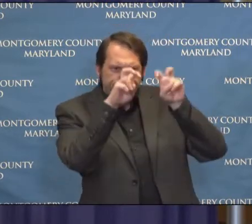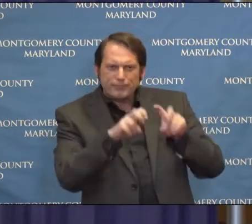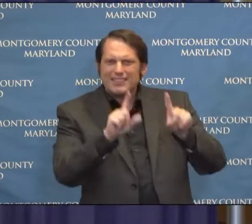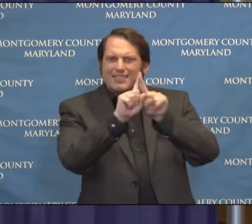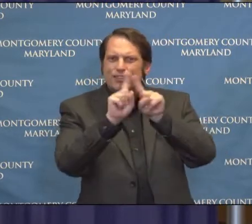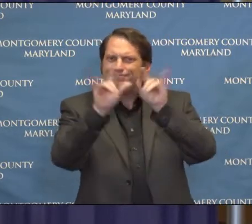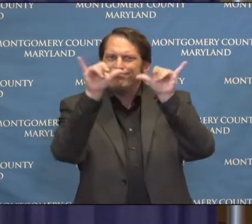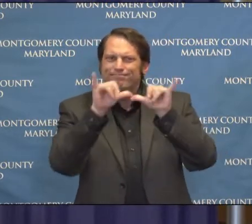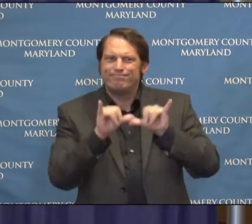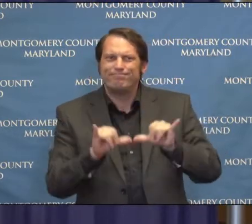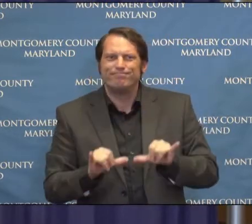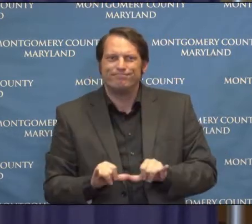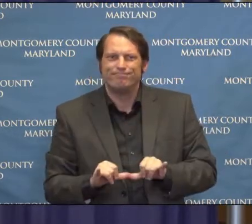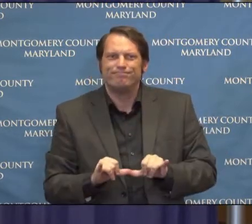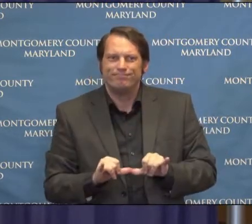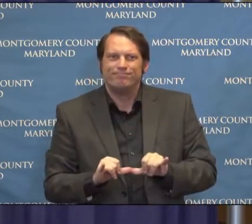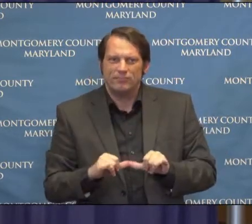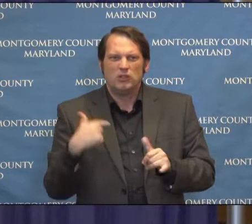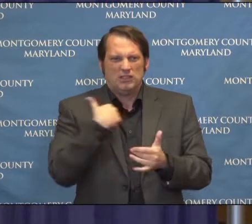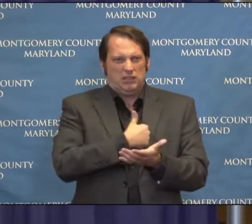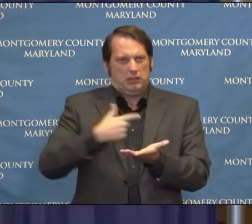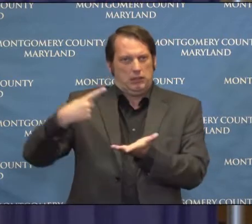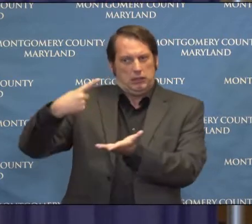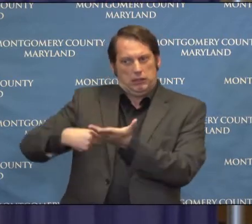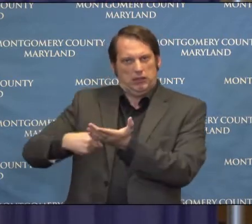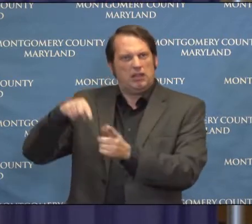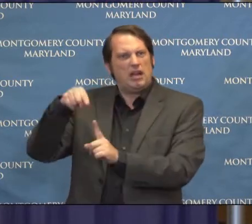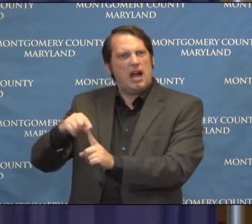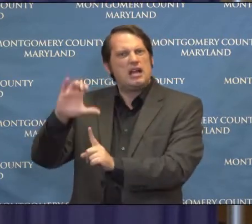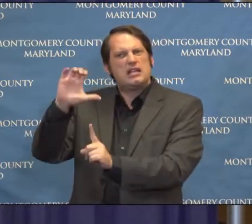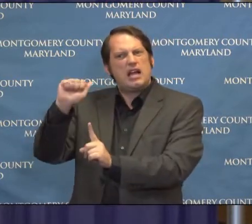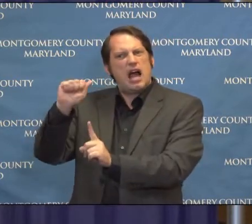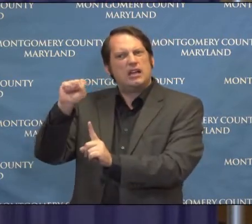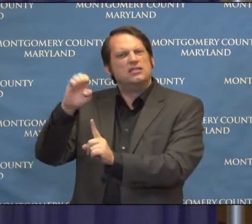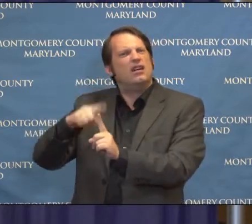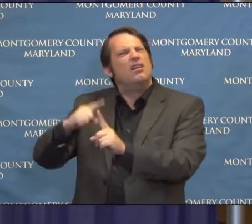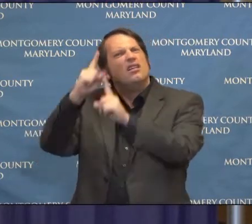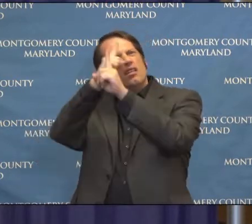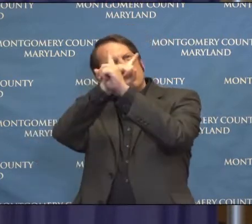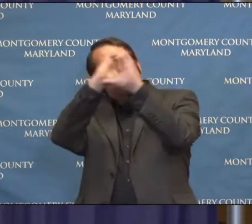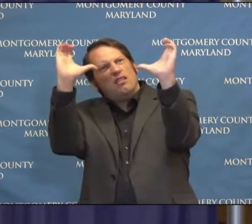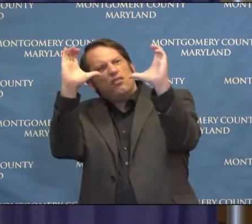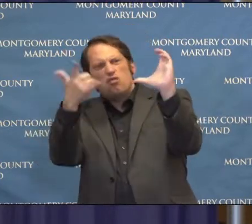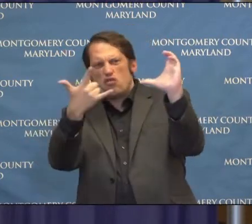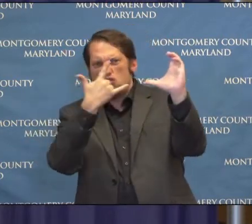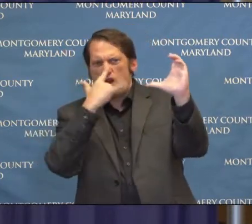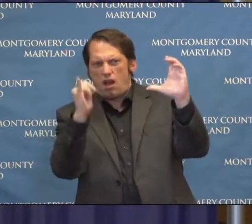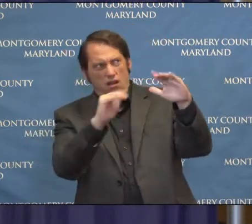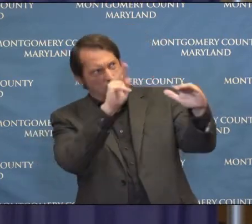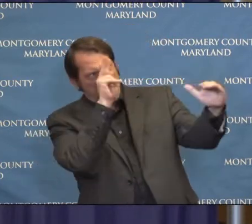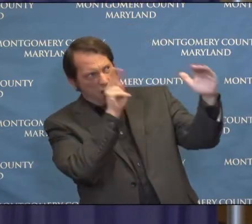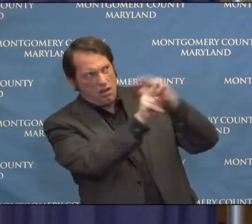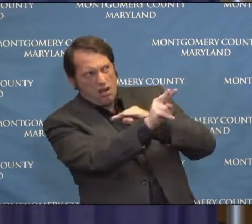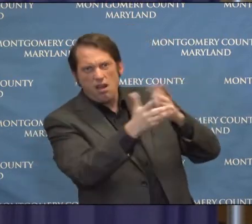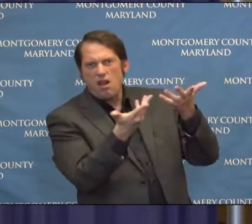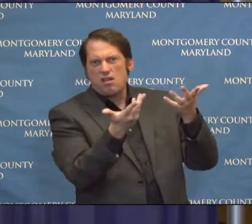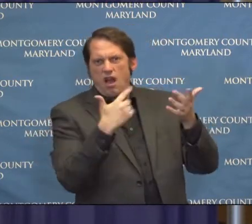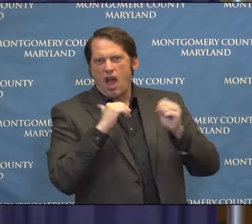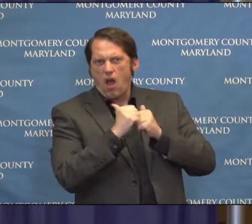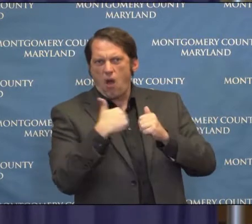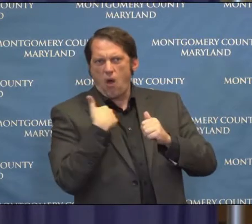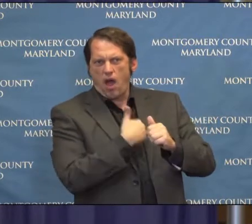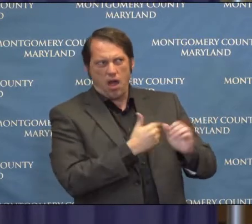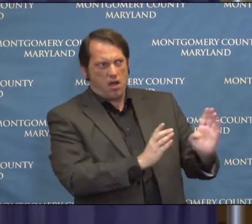cases hypothetically in terms of preparing to the next week, our first three cases, to now, obviously, the case count has